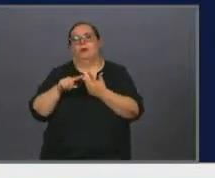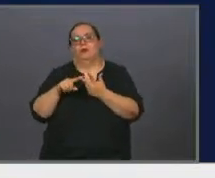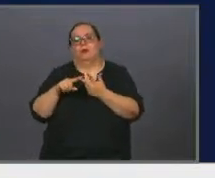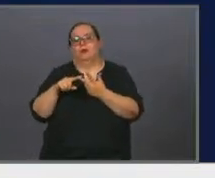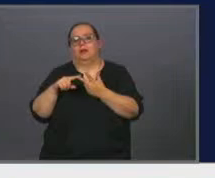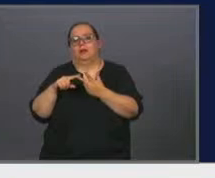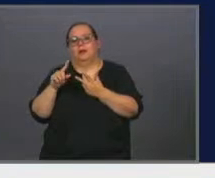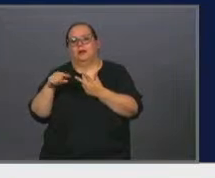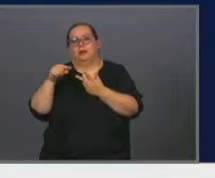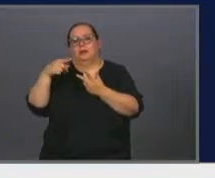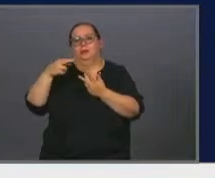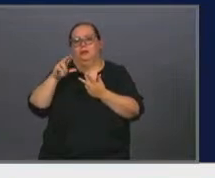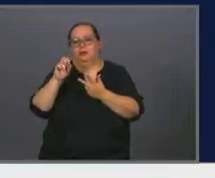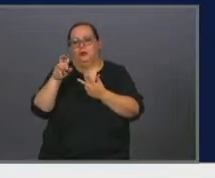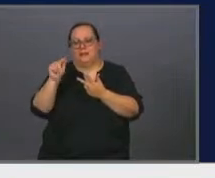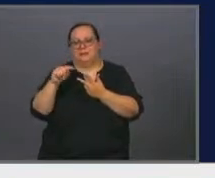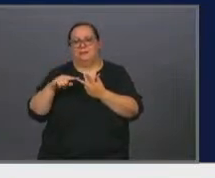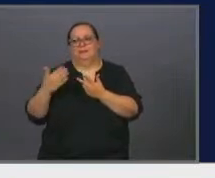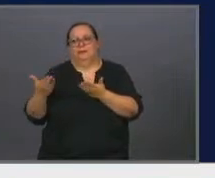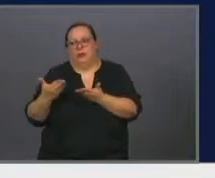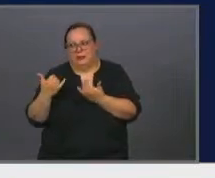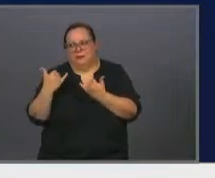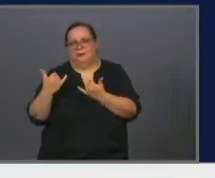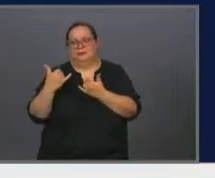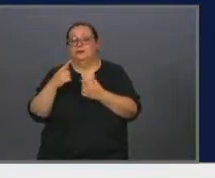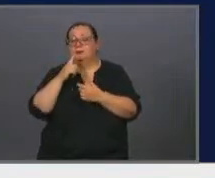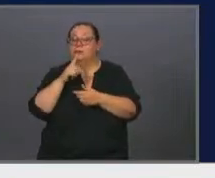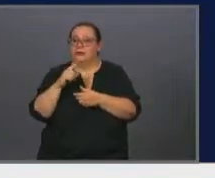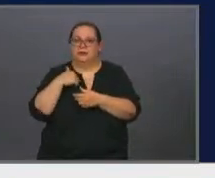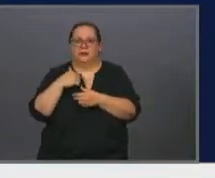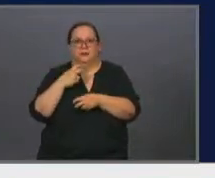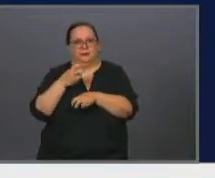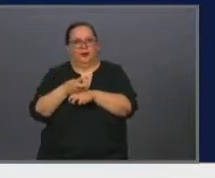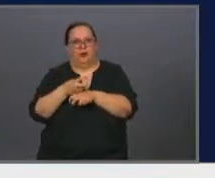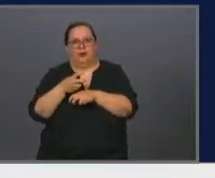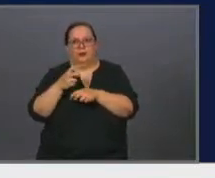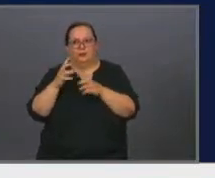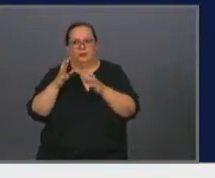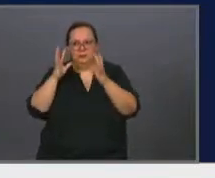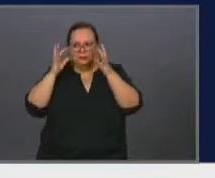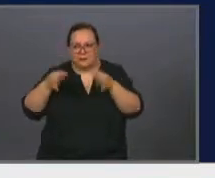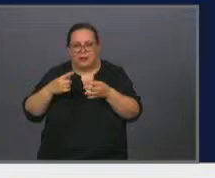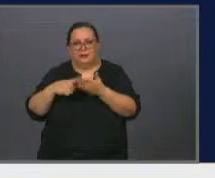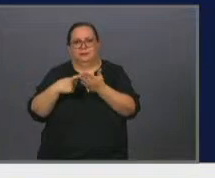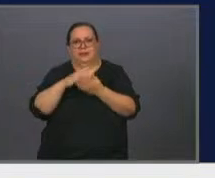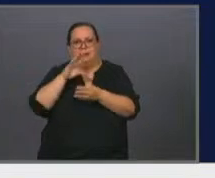present button. You need to make decisive decisions. When you're in the minority like me,